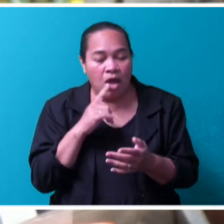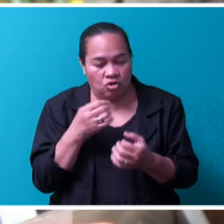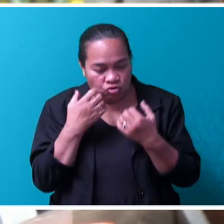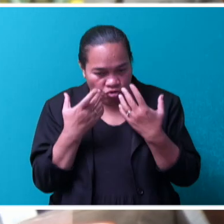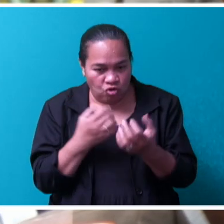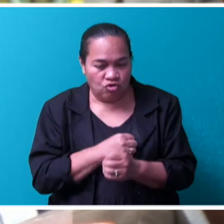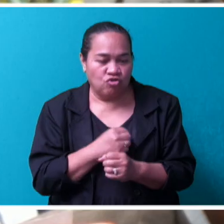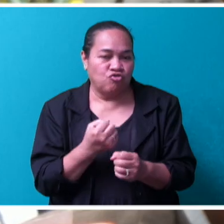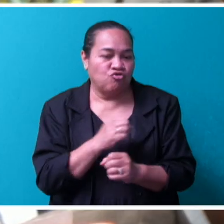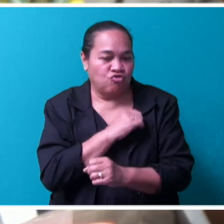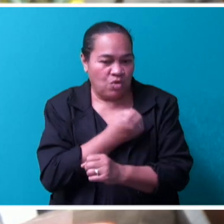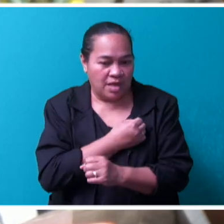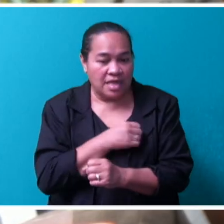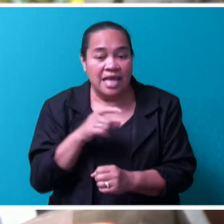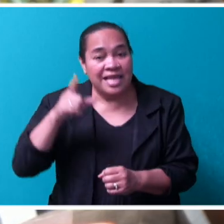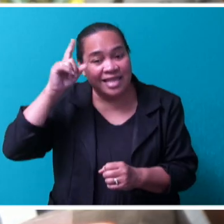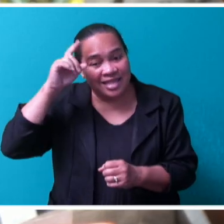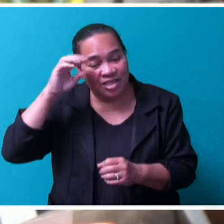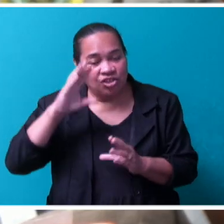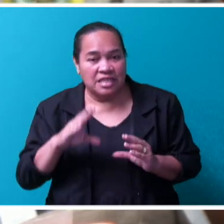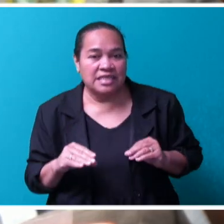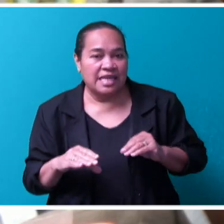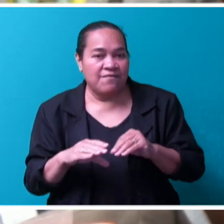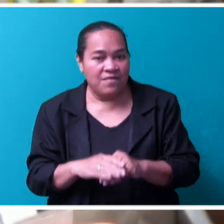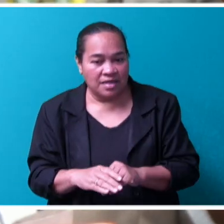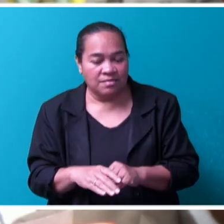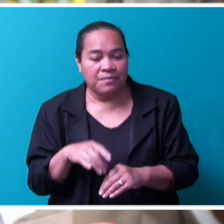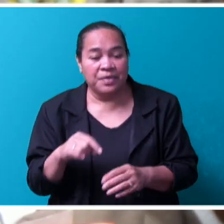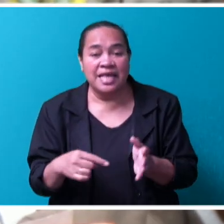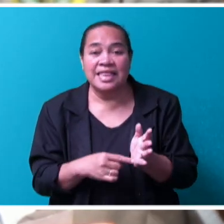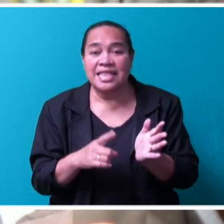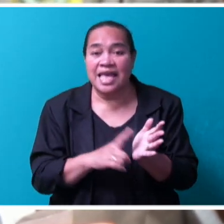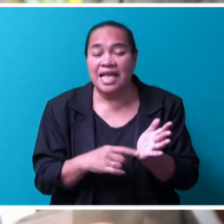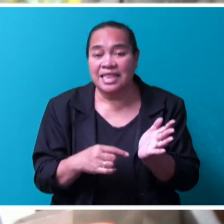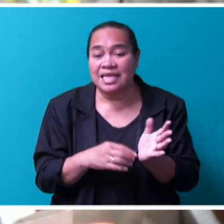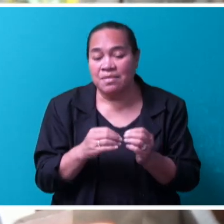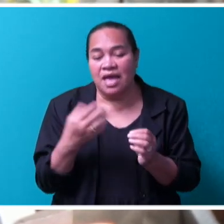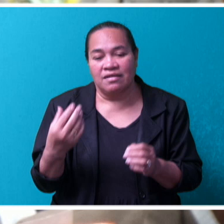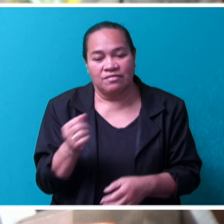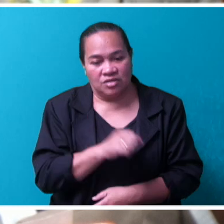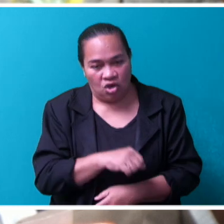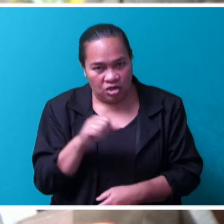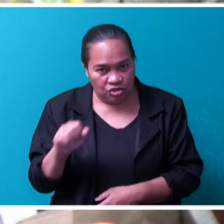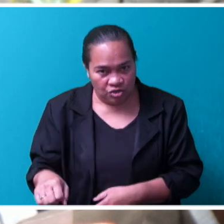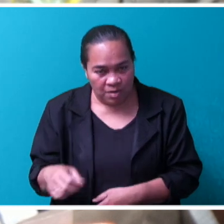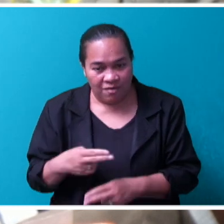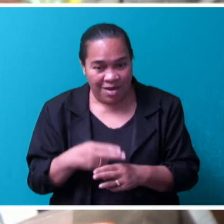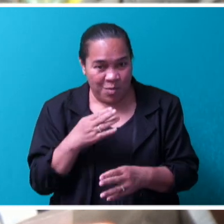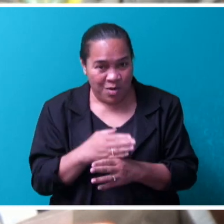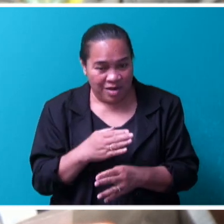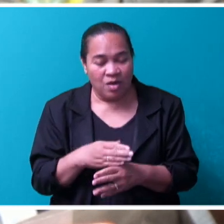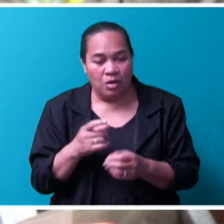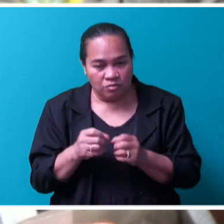of indigenous investment. The TLTB Education Scholarship Framework was also rolled